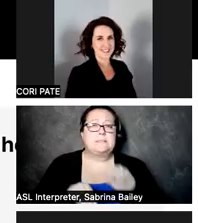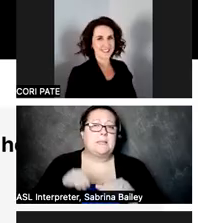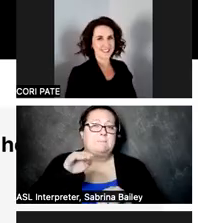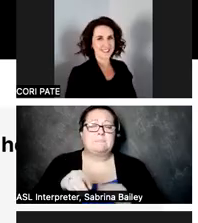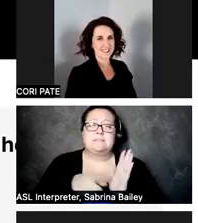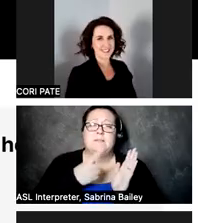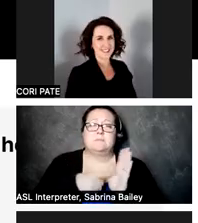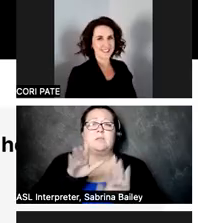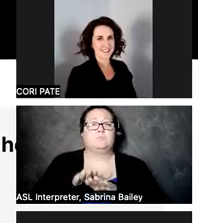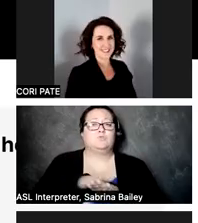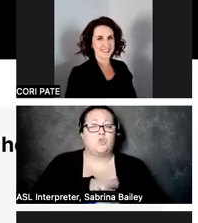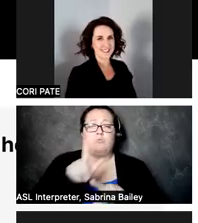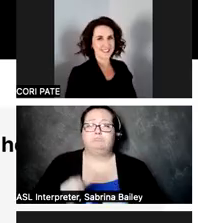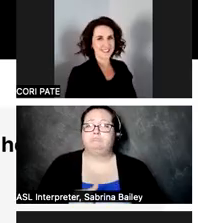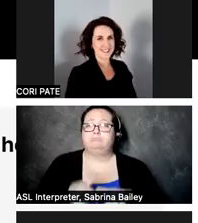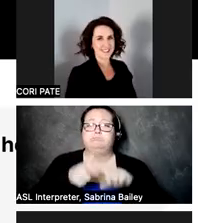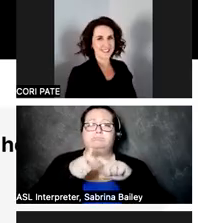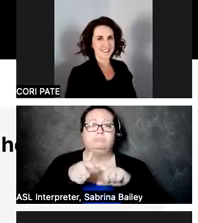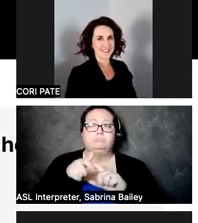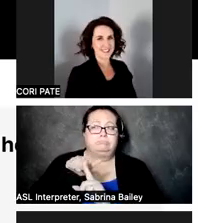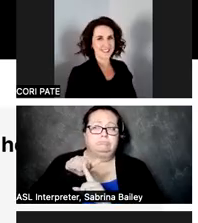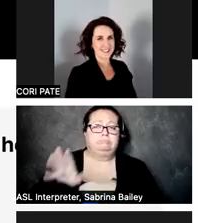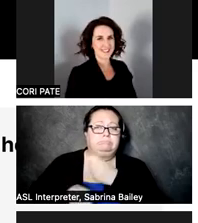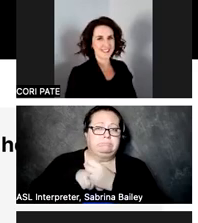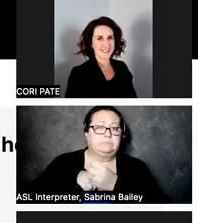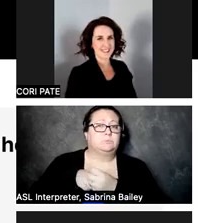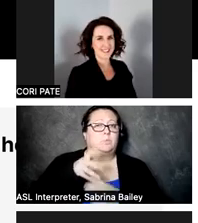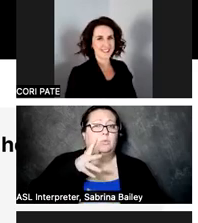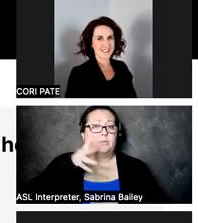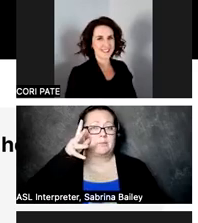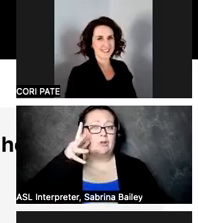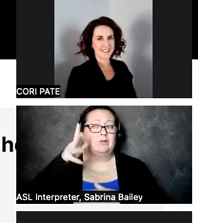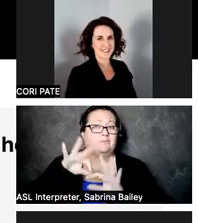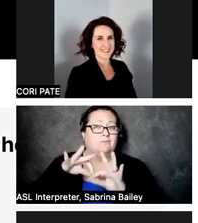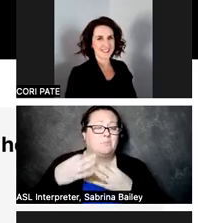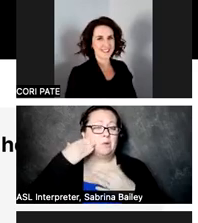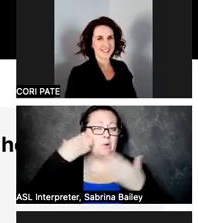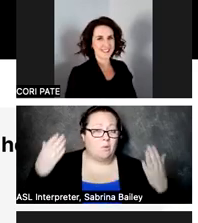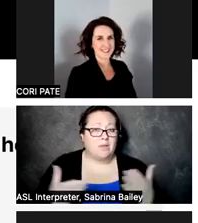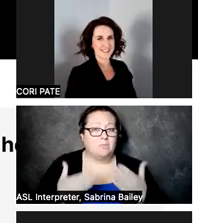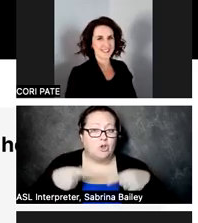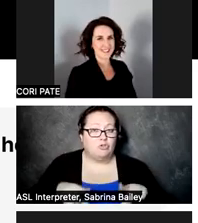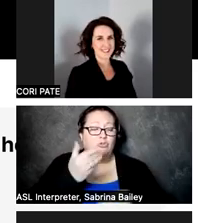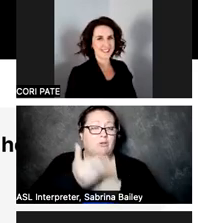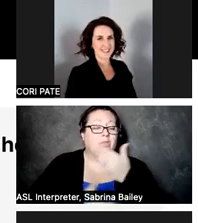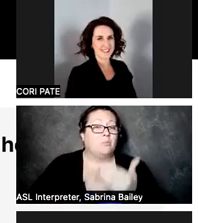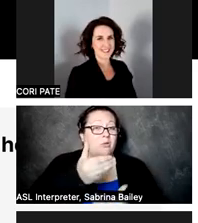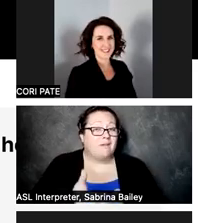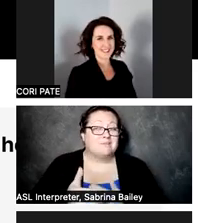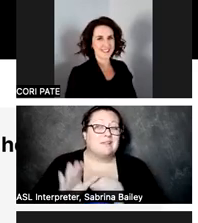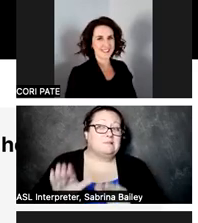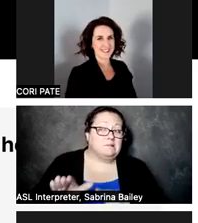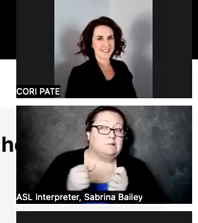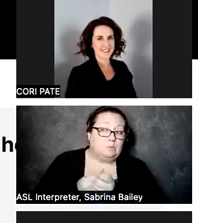slow things down, reassure the family that you're going to be there, through the whole process. And,